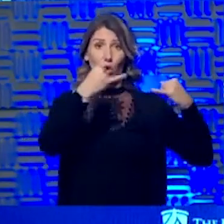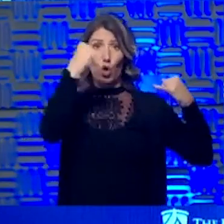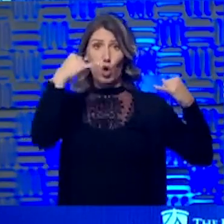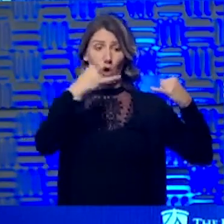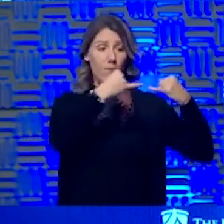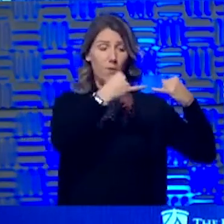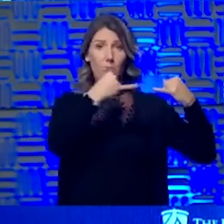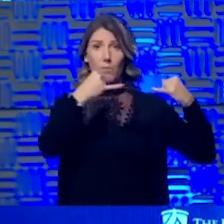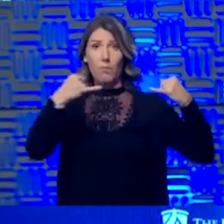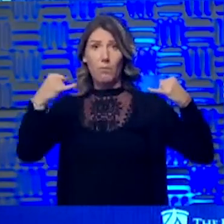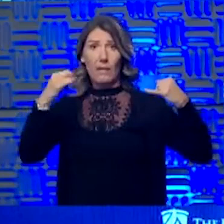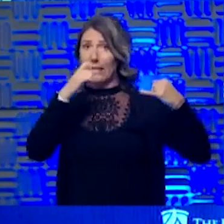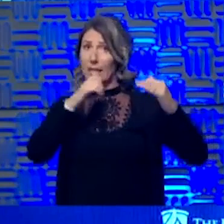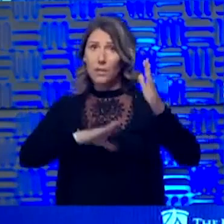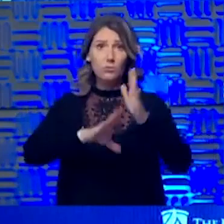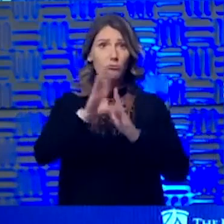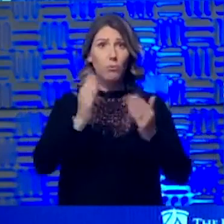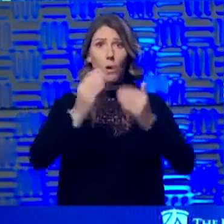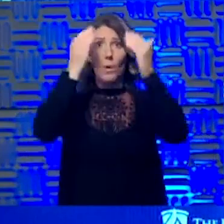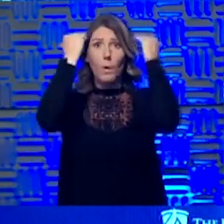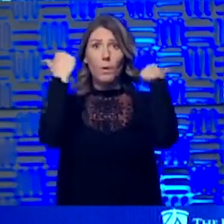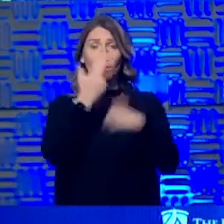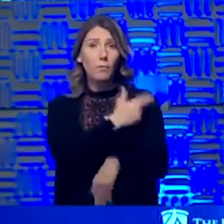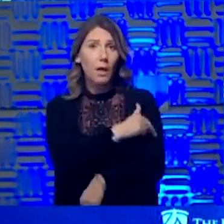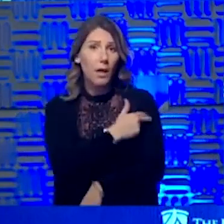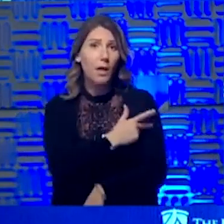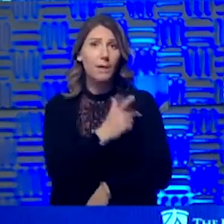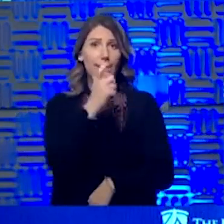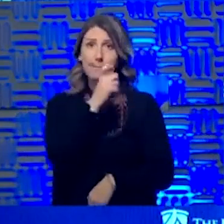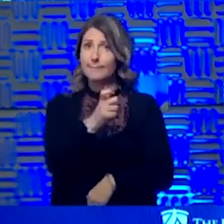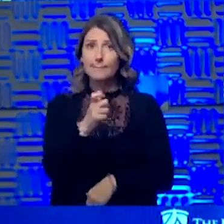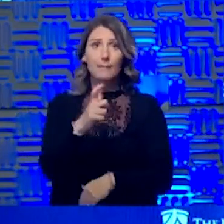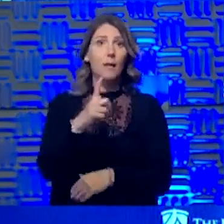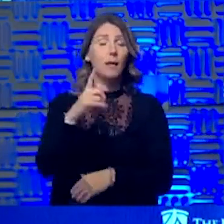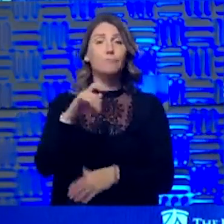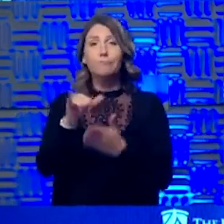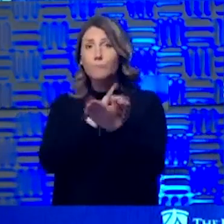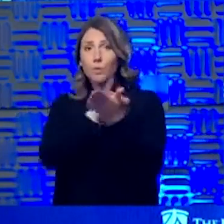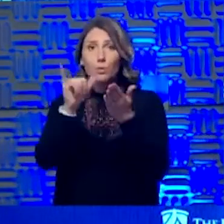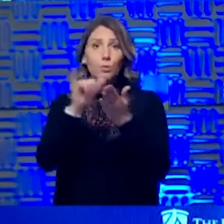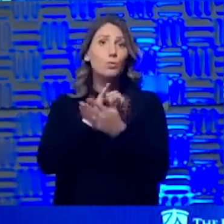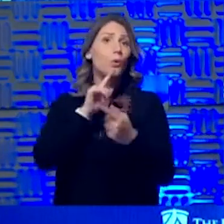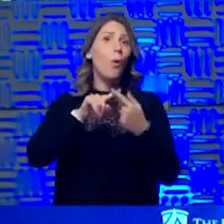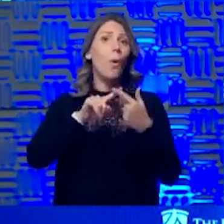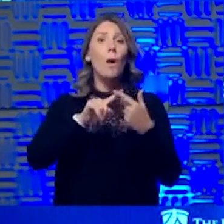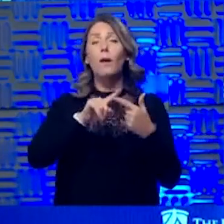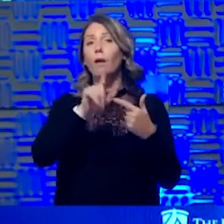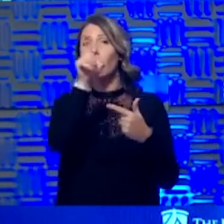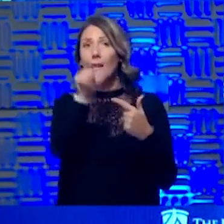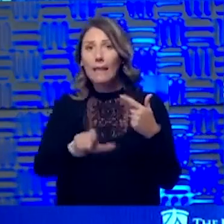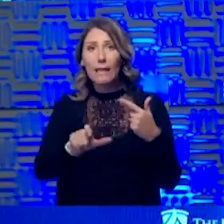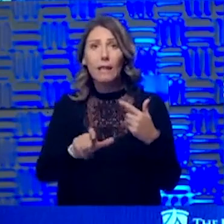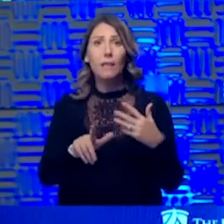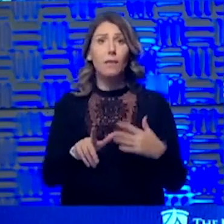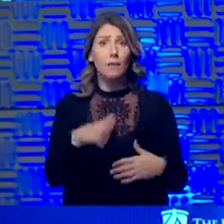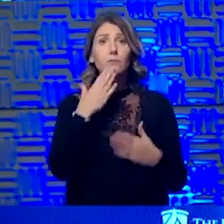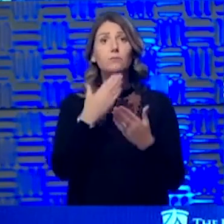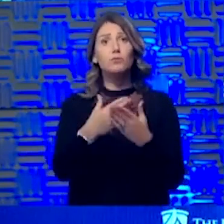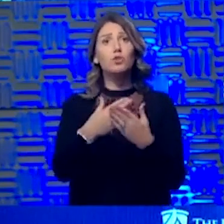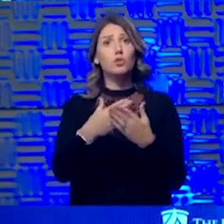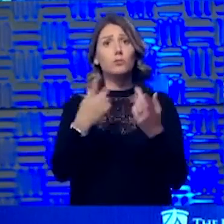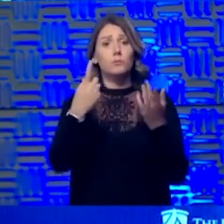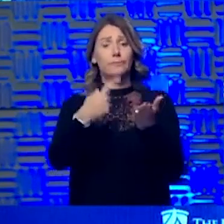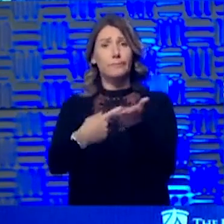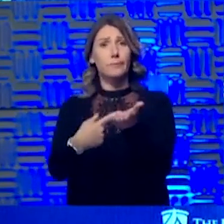that's overwhelmed the hospitals. We've not been New York or Italy. Then I think you can make a pretty good argument that it's safe to get back